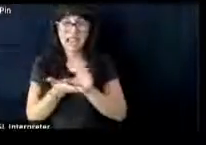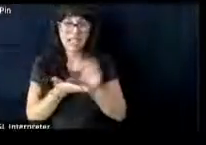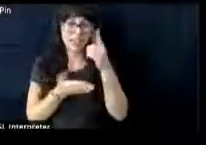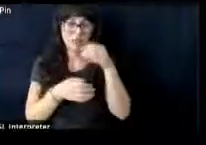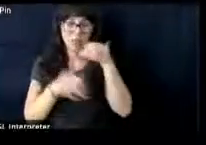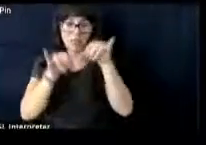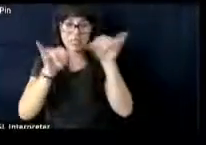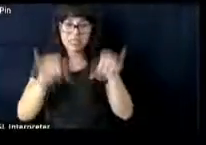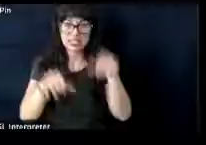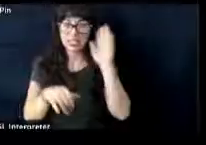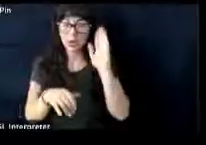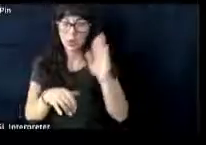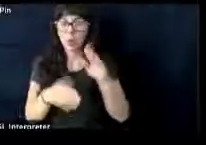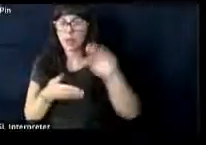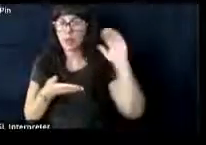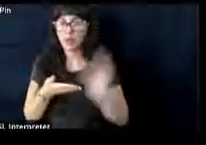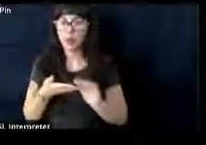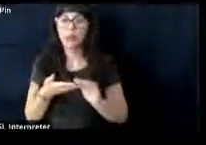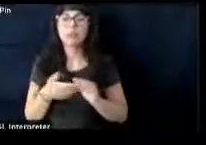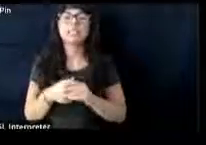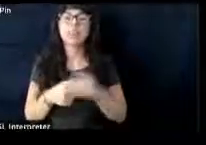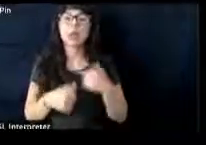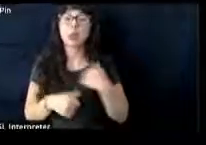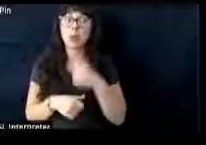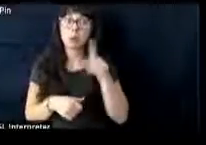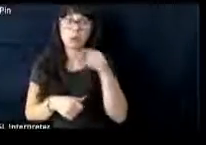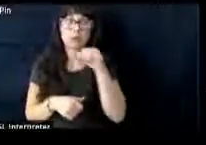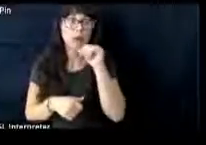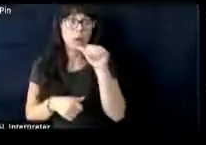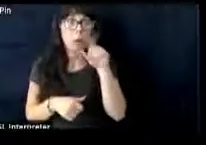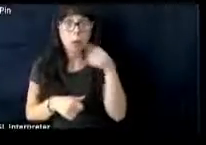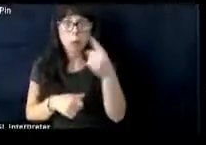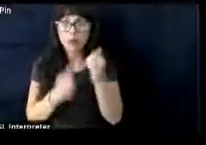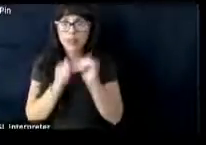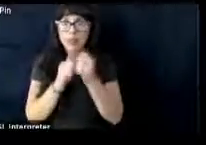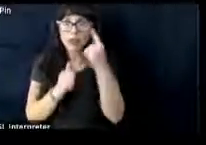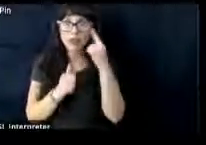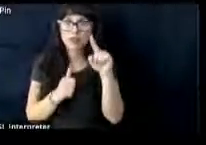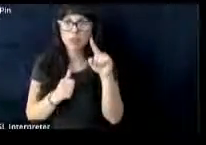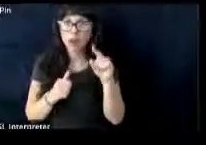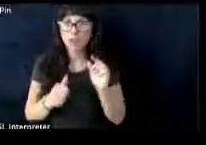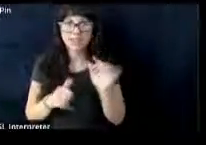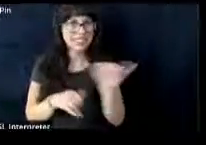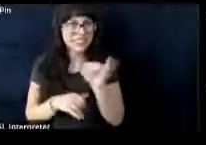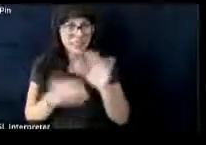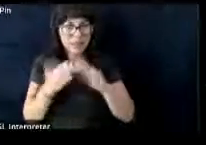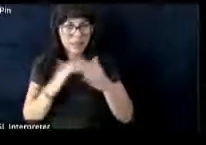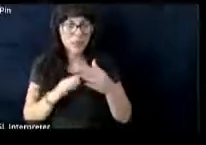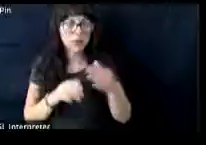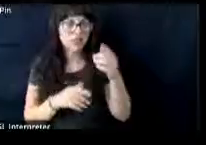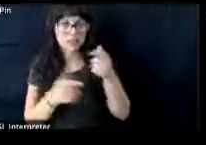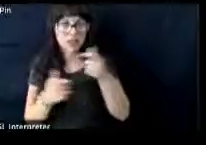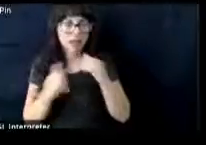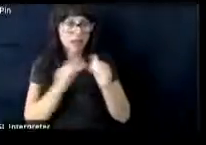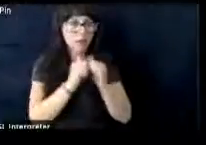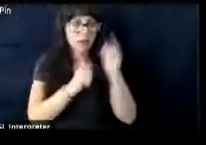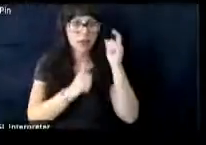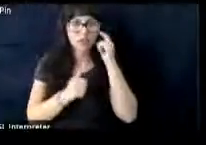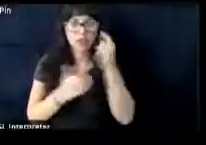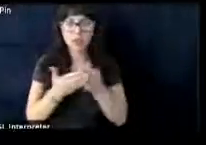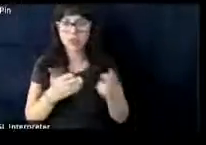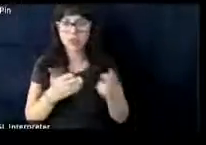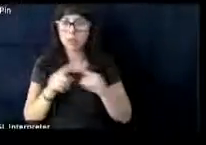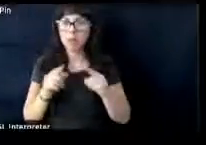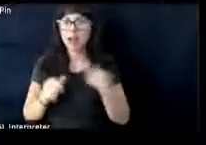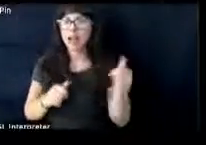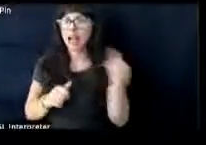out. We will not only be competing with our own communities for government resources, but most likely with areas of Southern California that